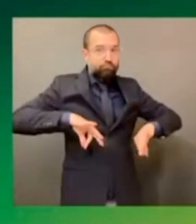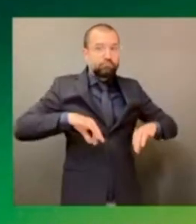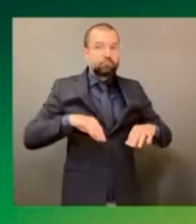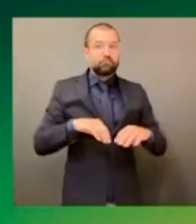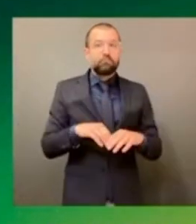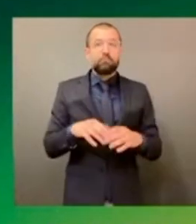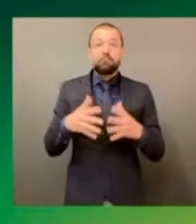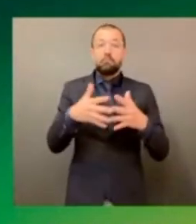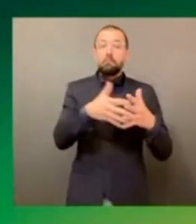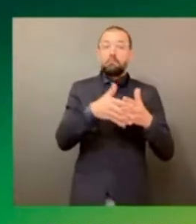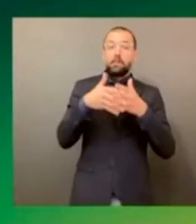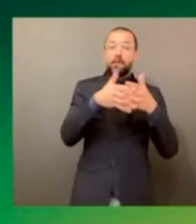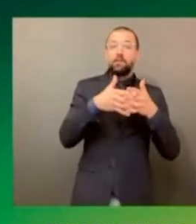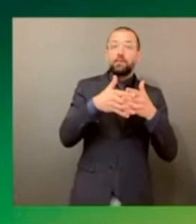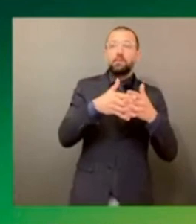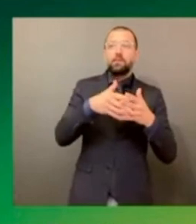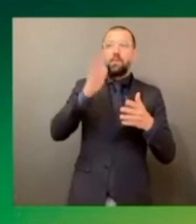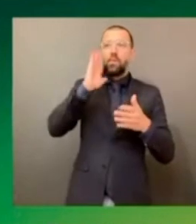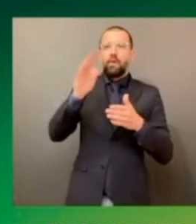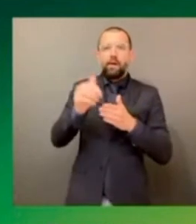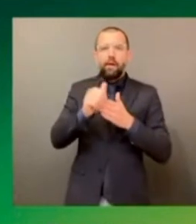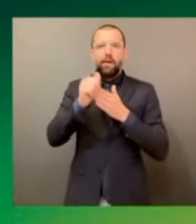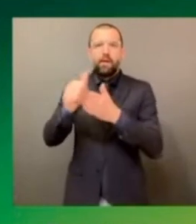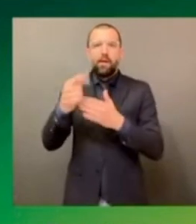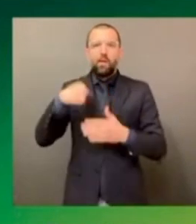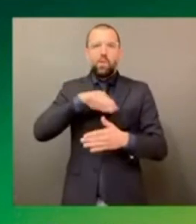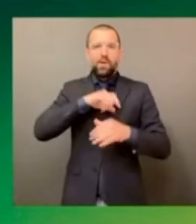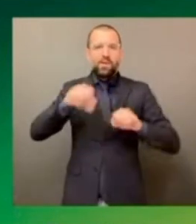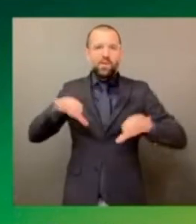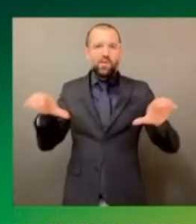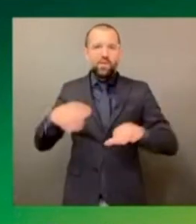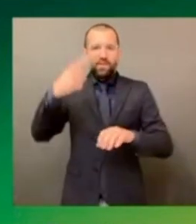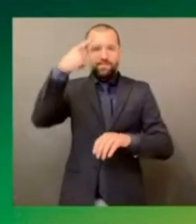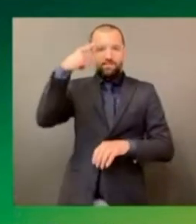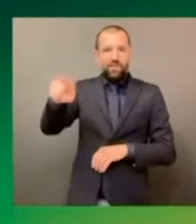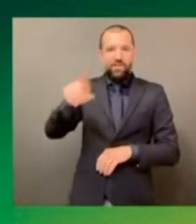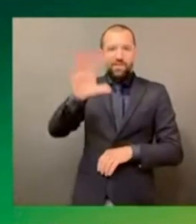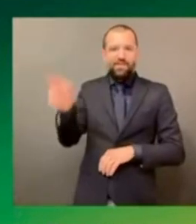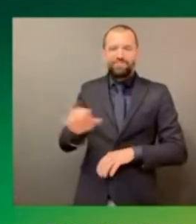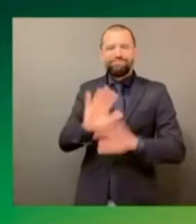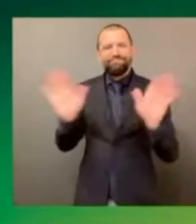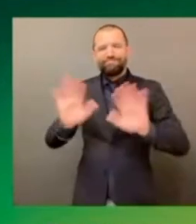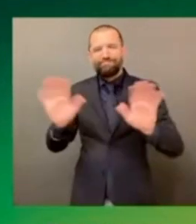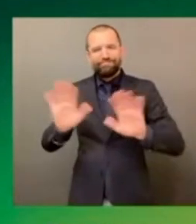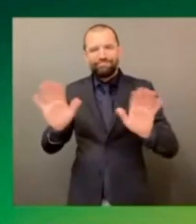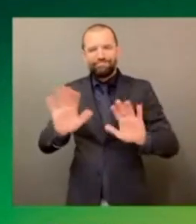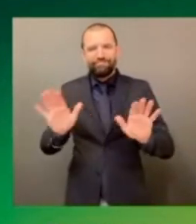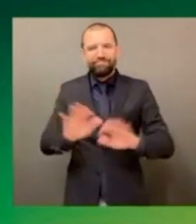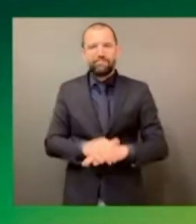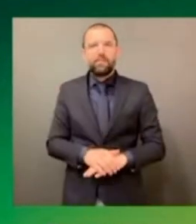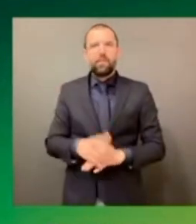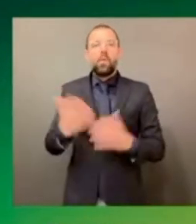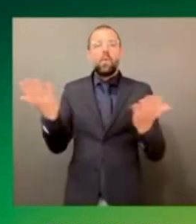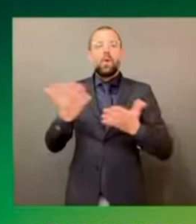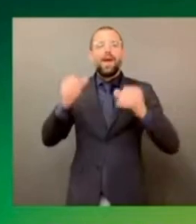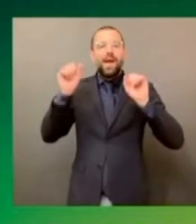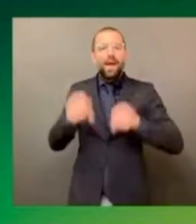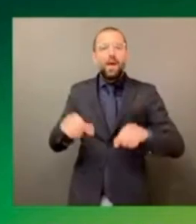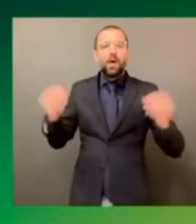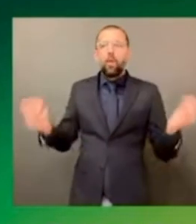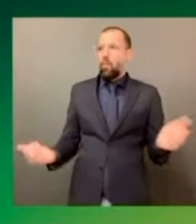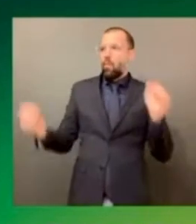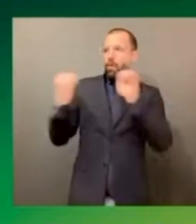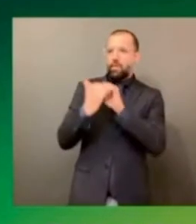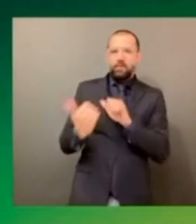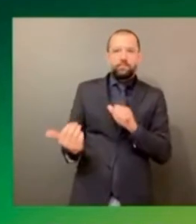not by what we can do for our African partners, but what we can do with our